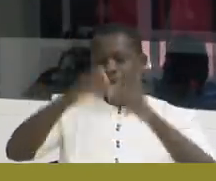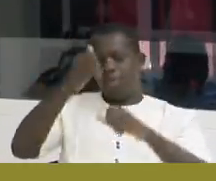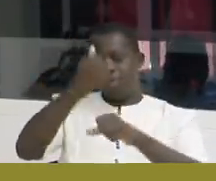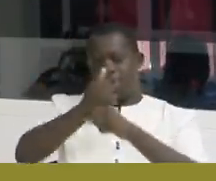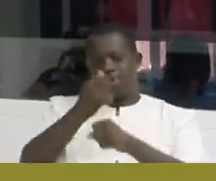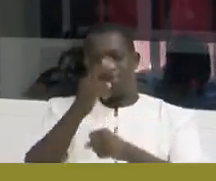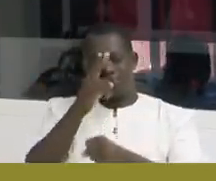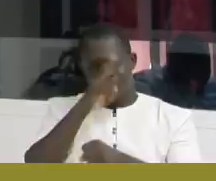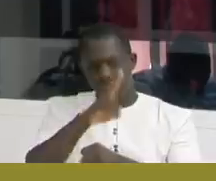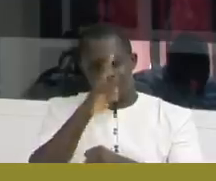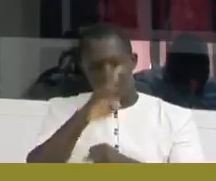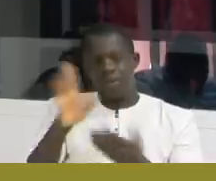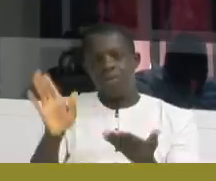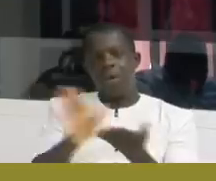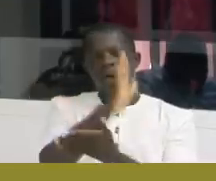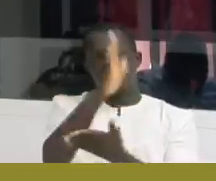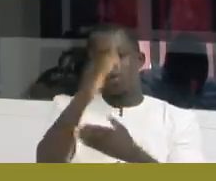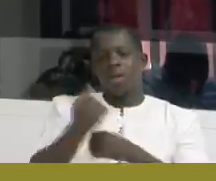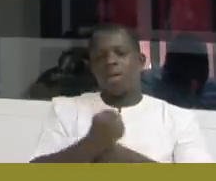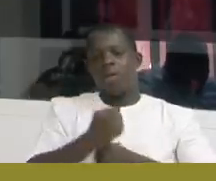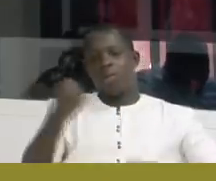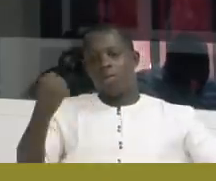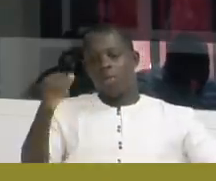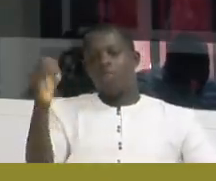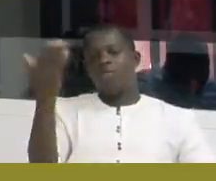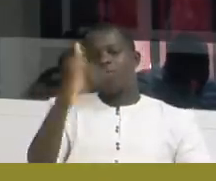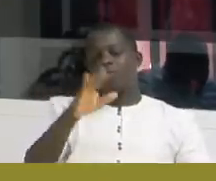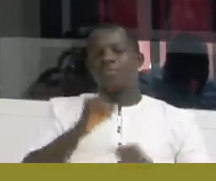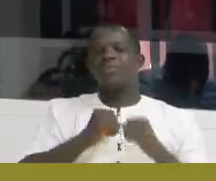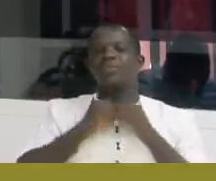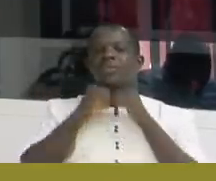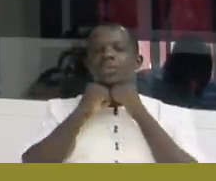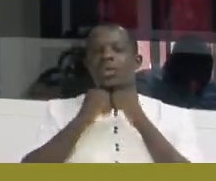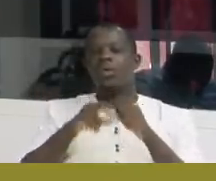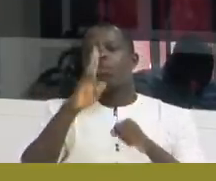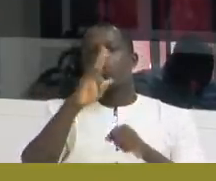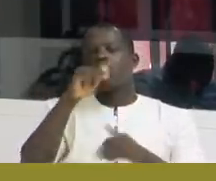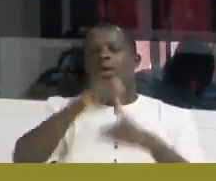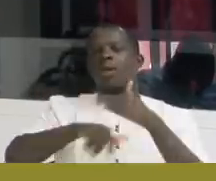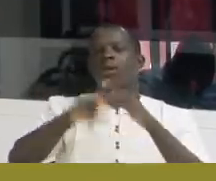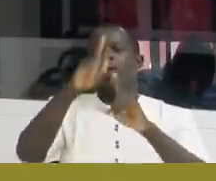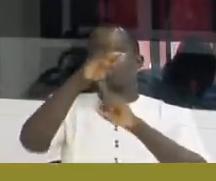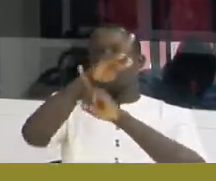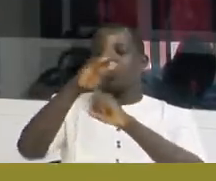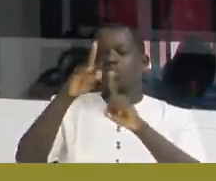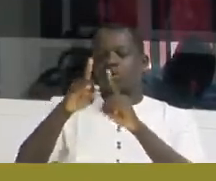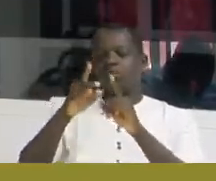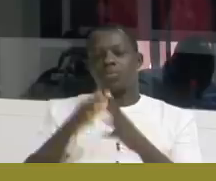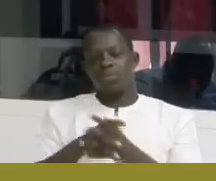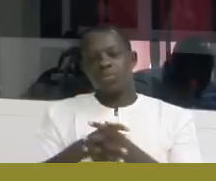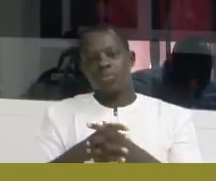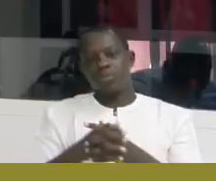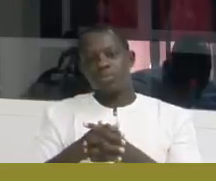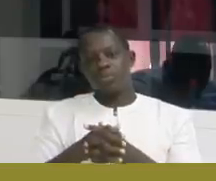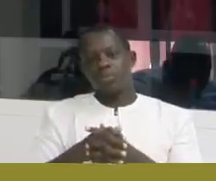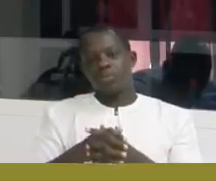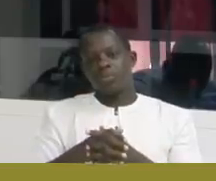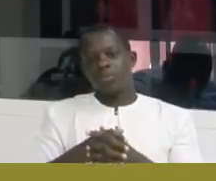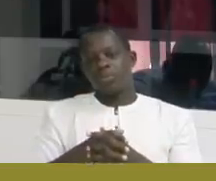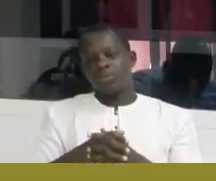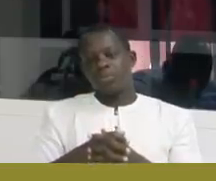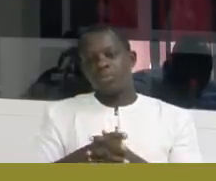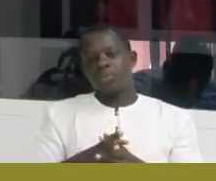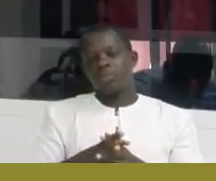to remove weapons from Sana Sabali, those who are in his possession? Sir, the weapons that